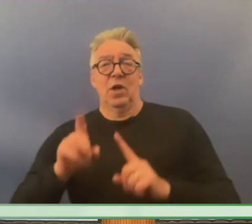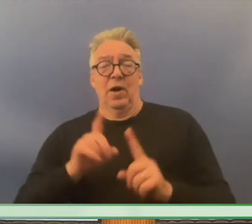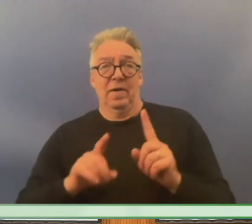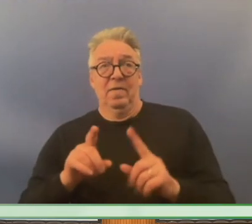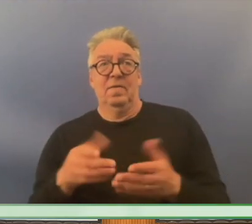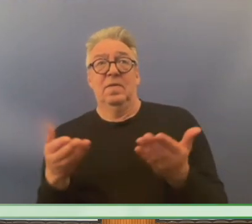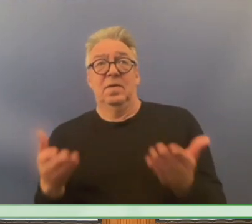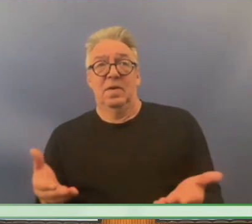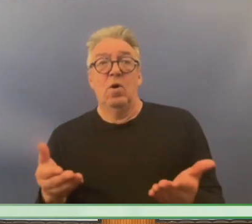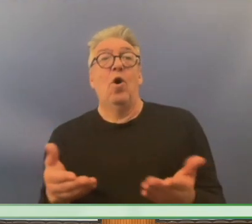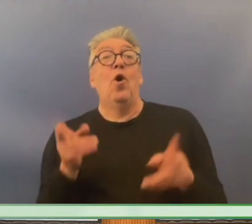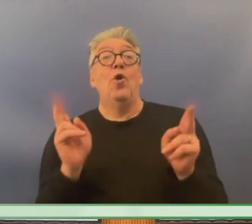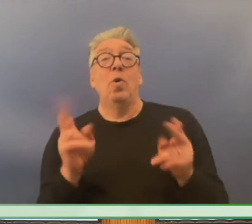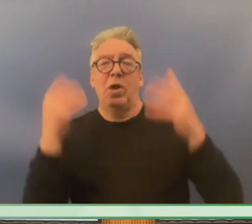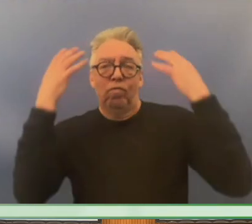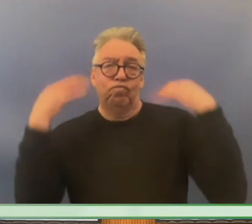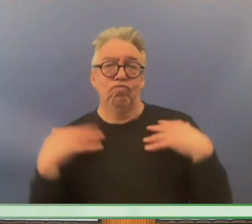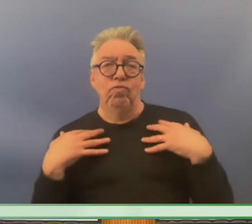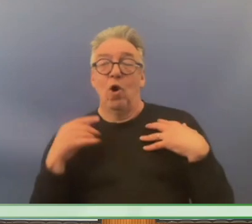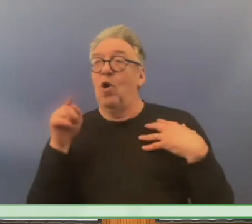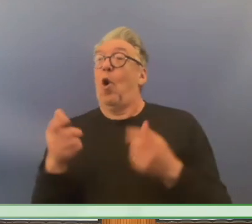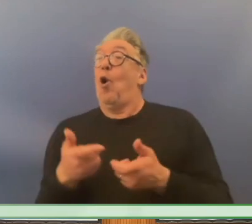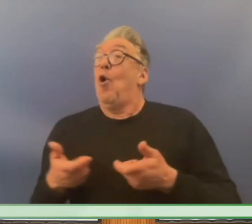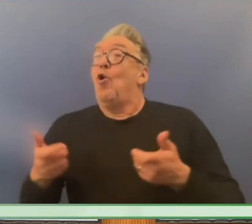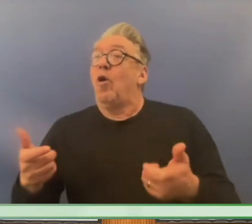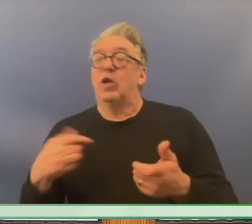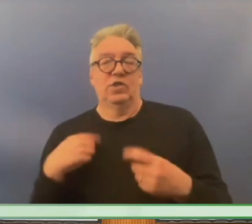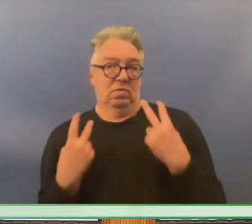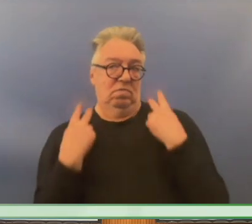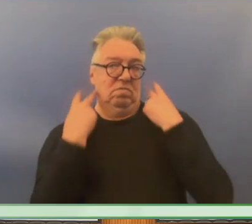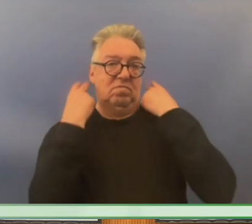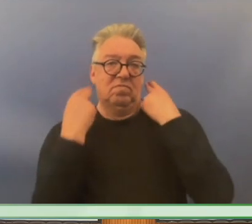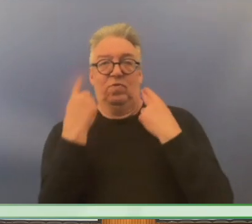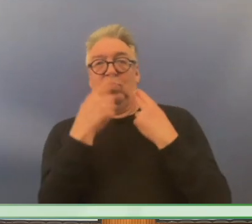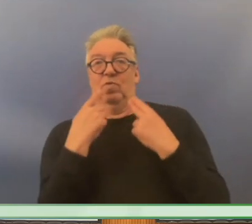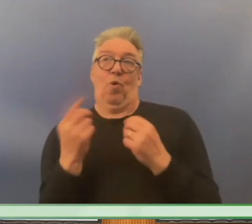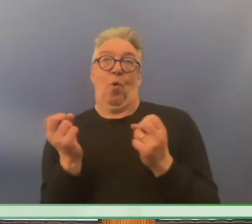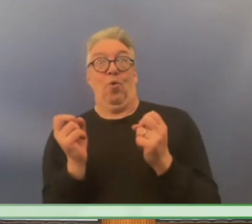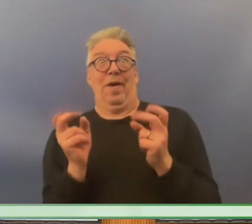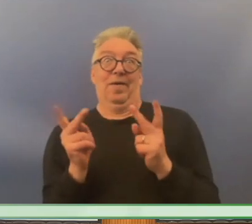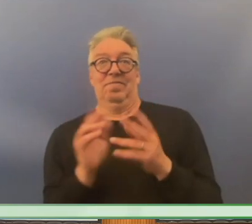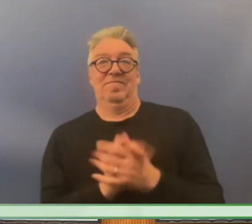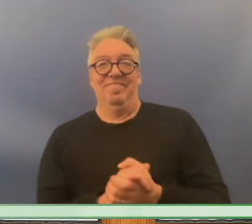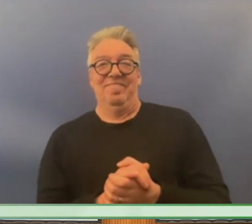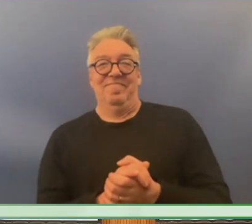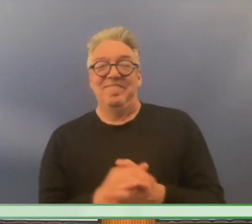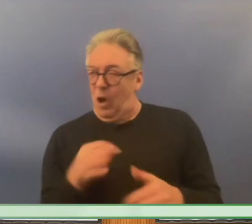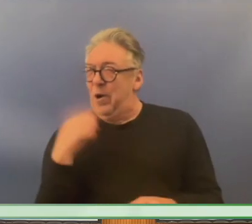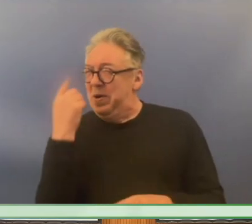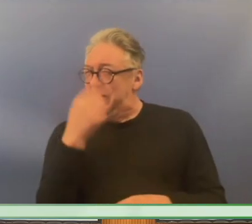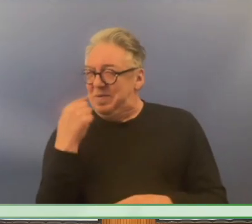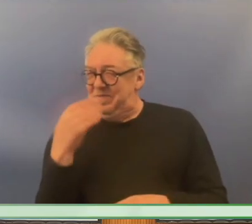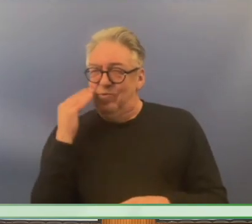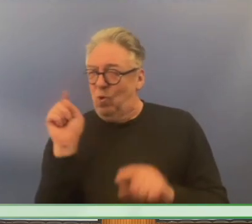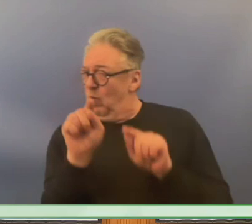hair, but for this conference I tried to look okay at least. With some familiar faces, very